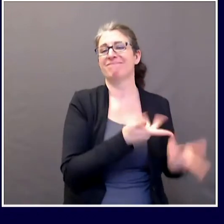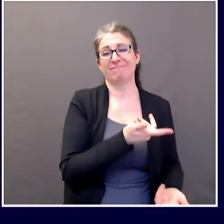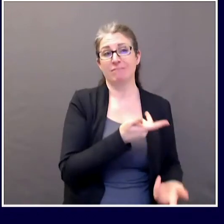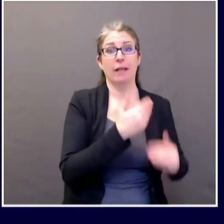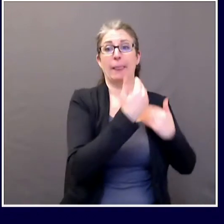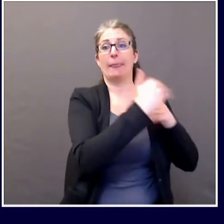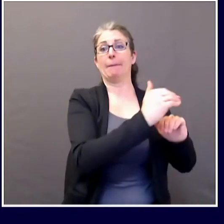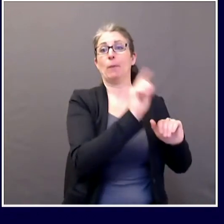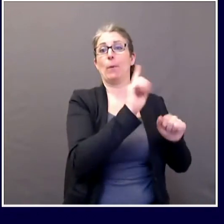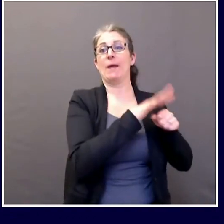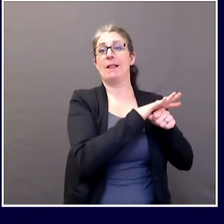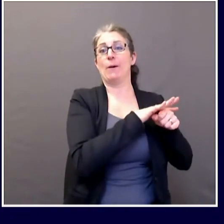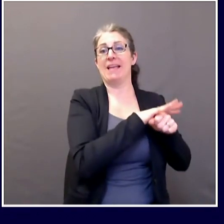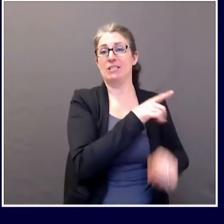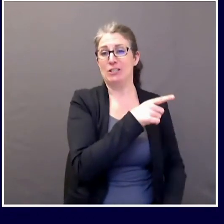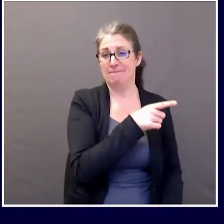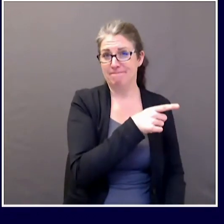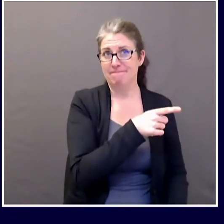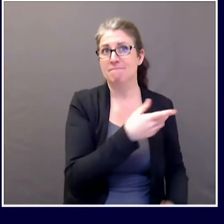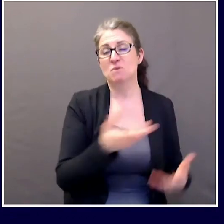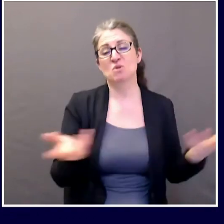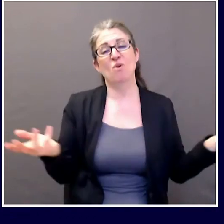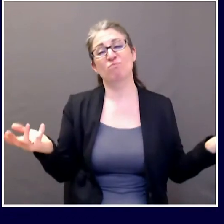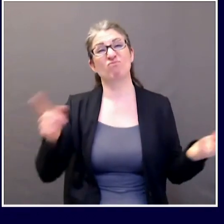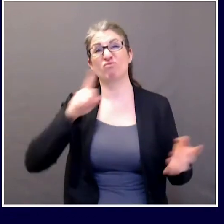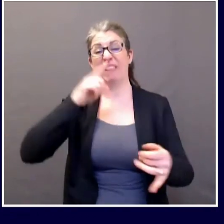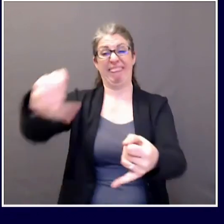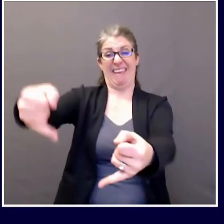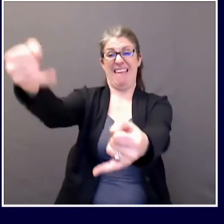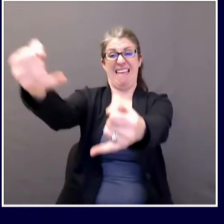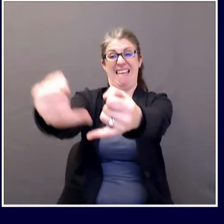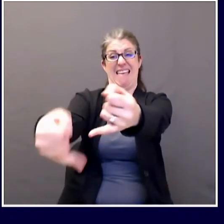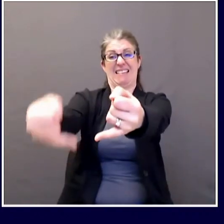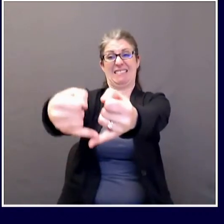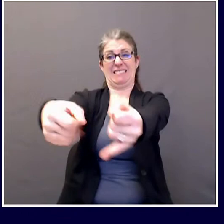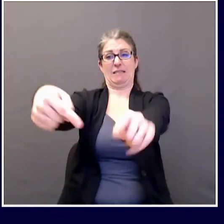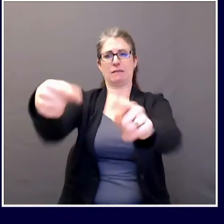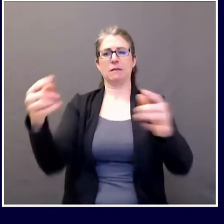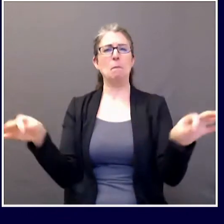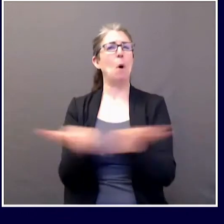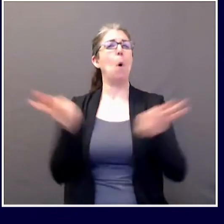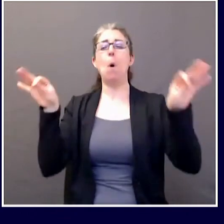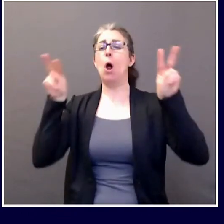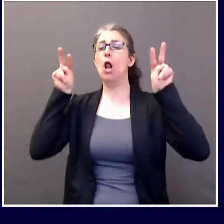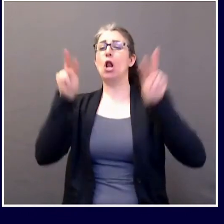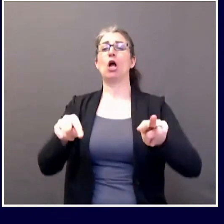vaccine ultimately should I get? Well, here's what it means for you.